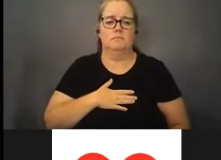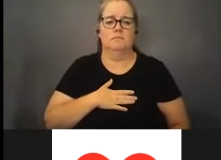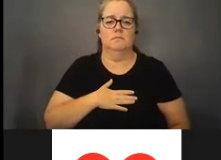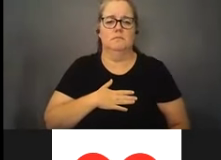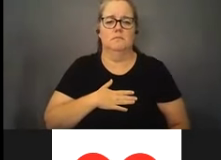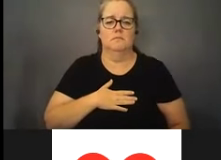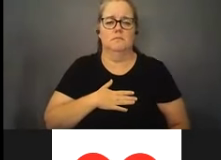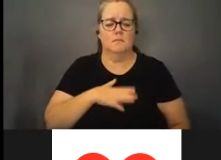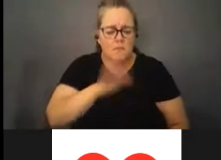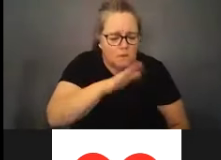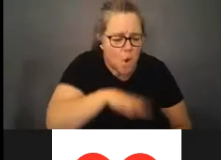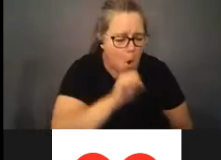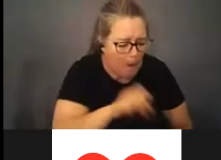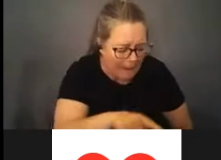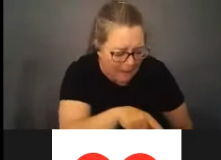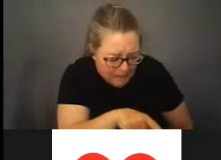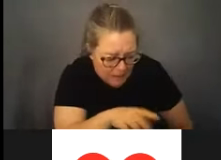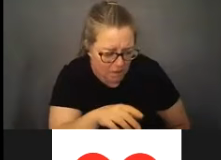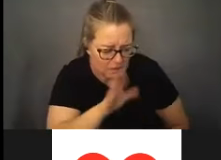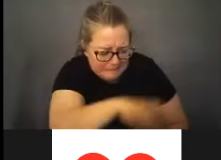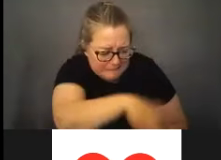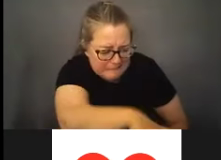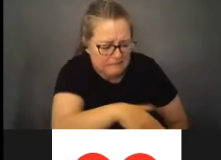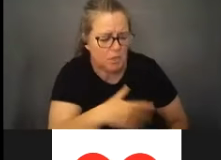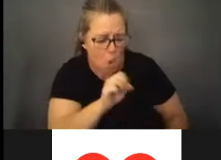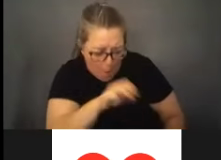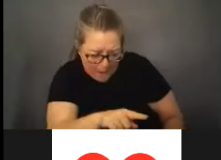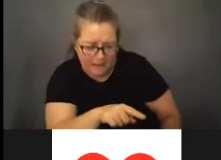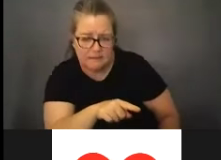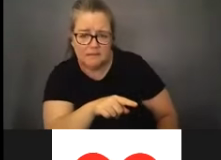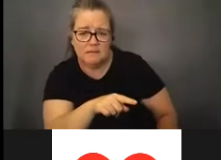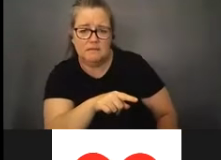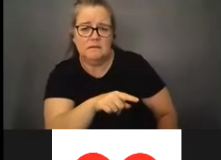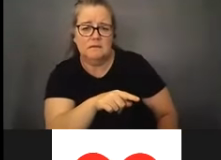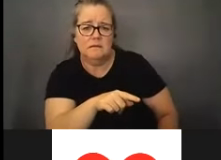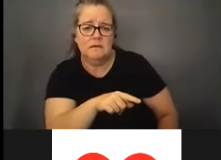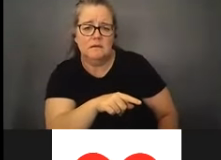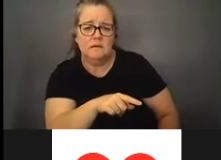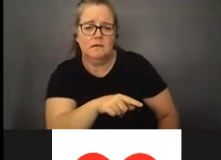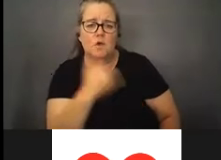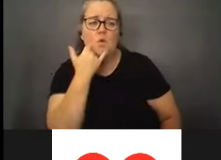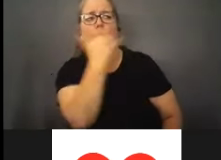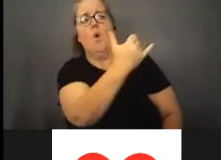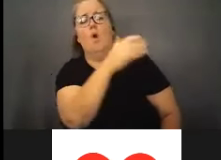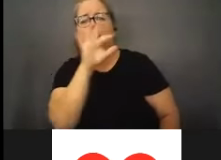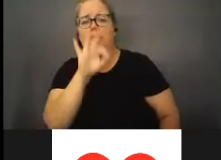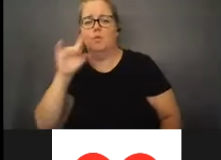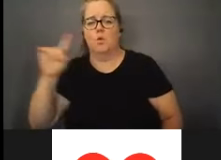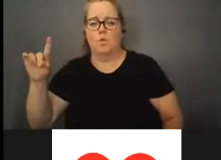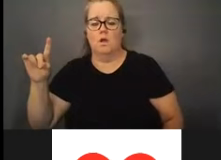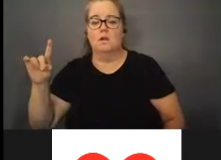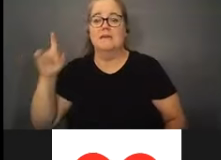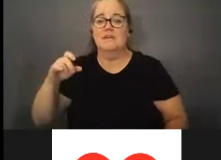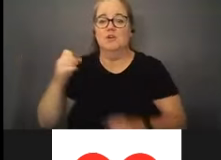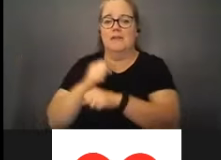Sir, are you okay? Sir, are you okay? Call 911. Get an AED and first aid